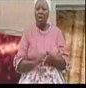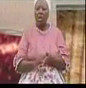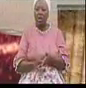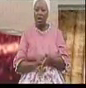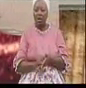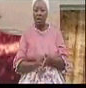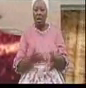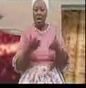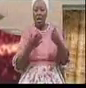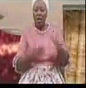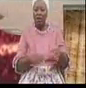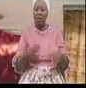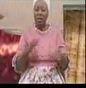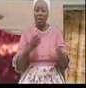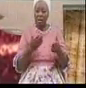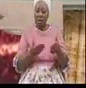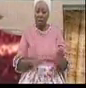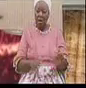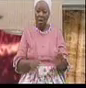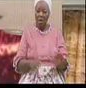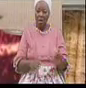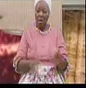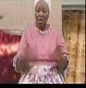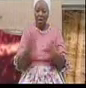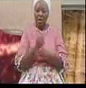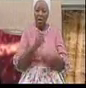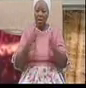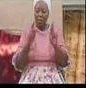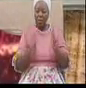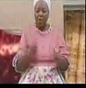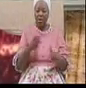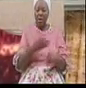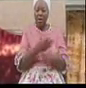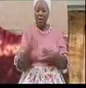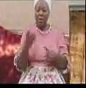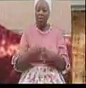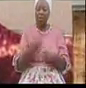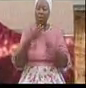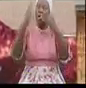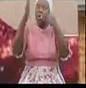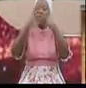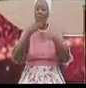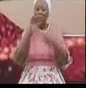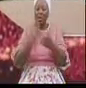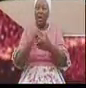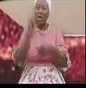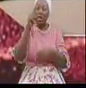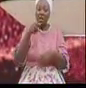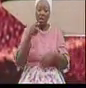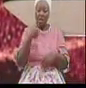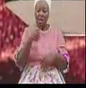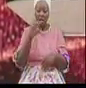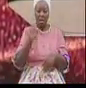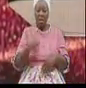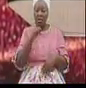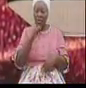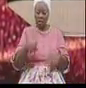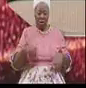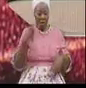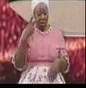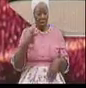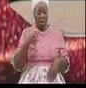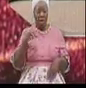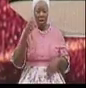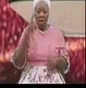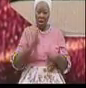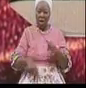a person away from heaven, that he cannot see, he cannot live, he